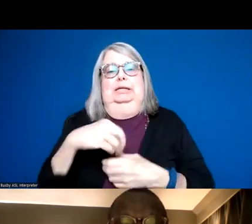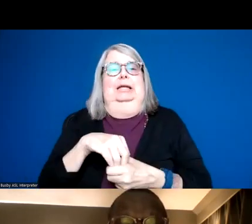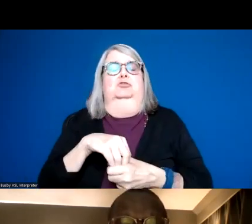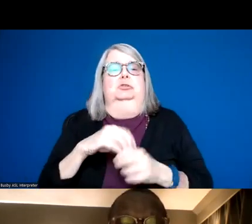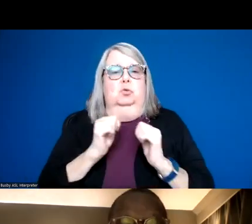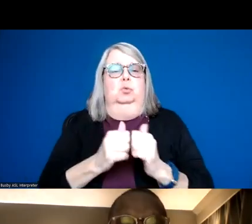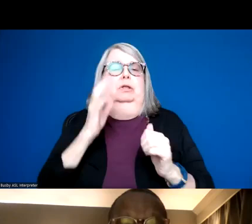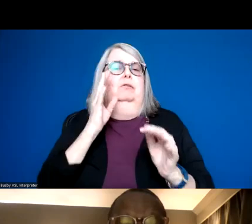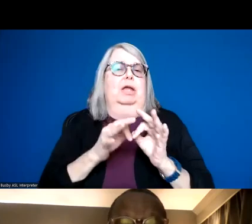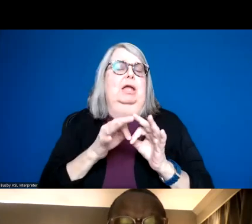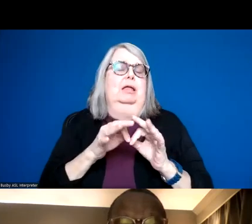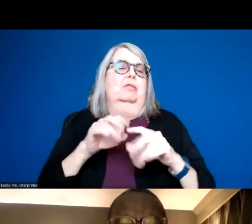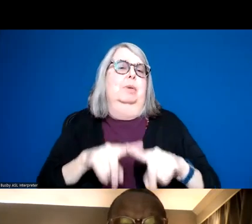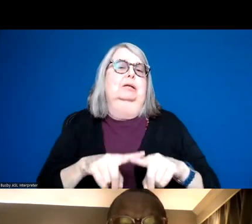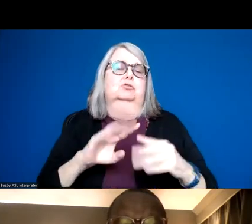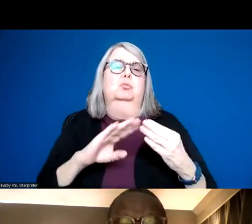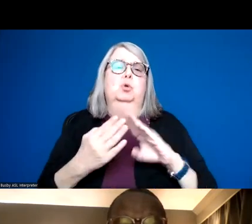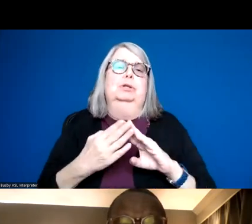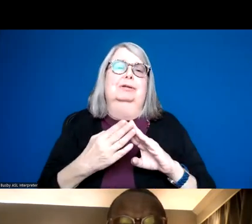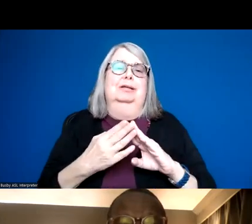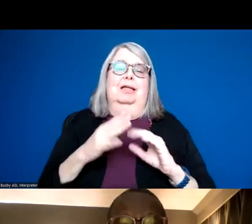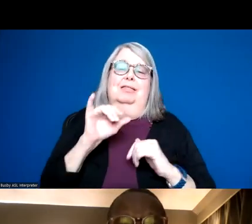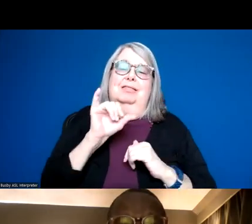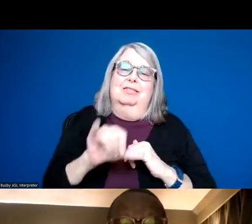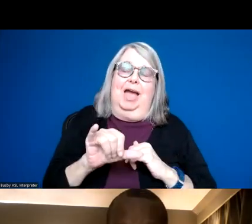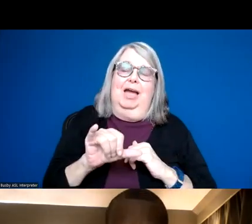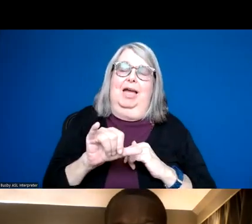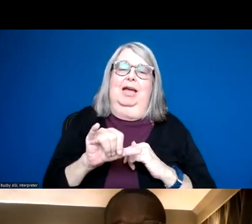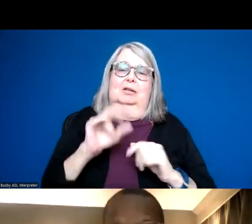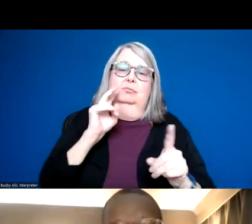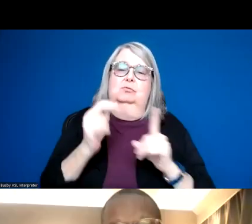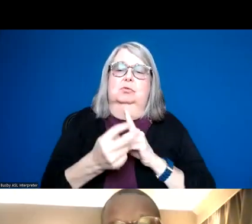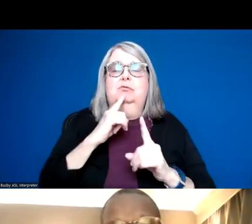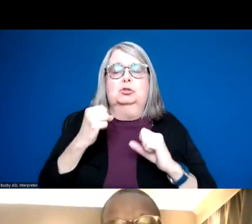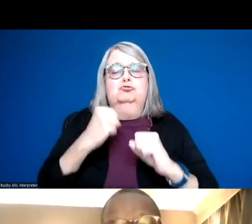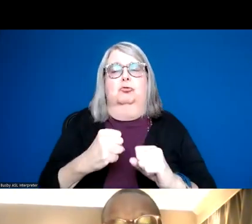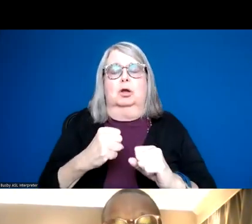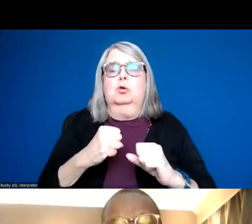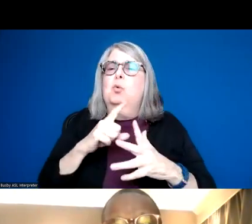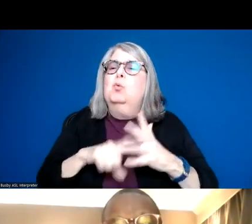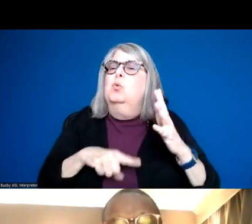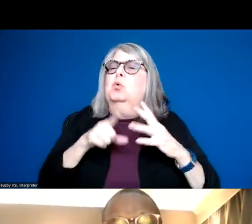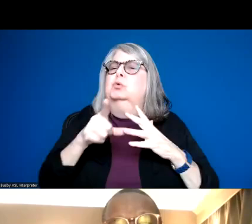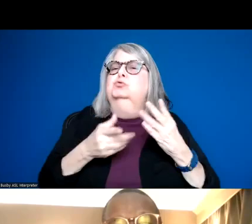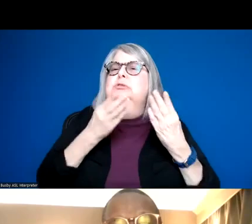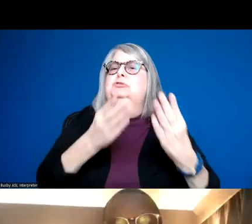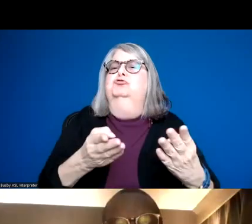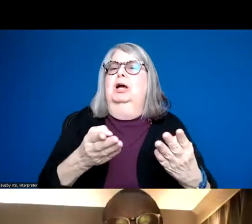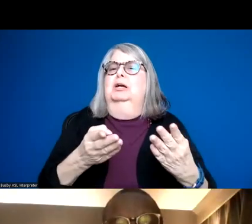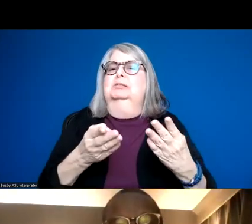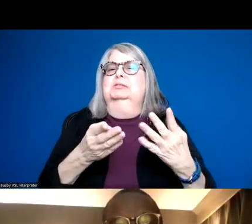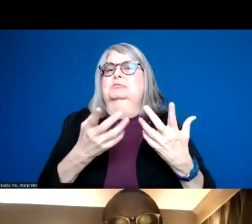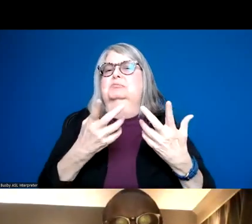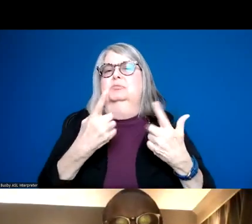the faith-based communities. So that premise is very strong. What would you suggest as far as